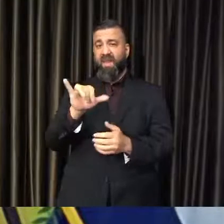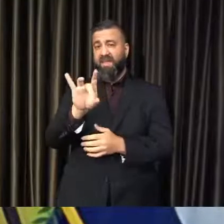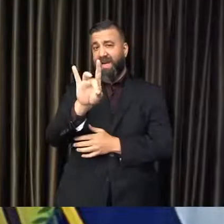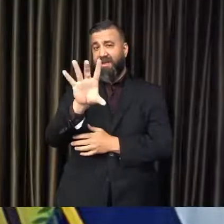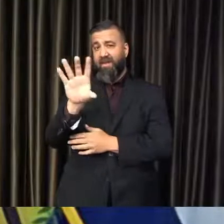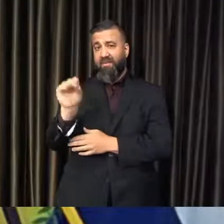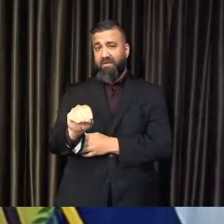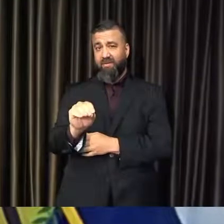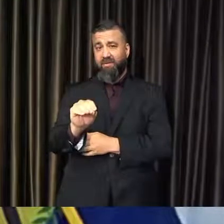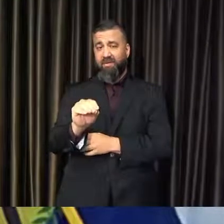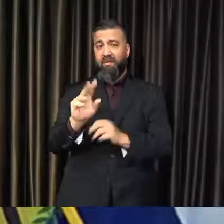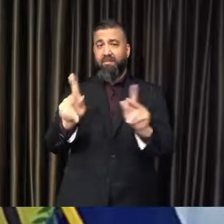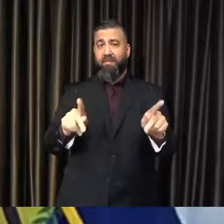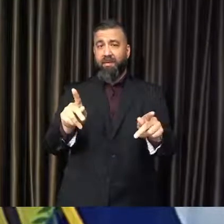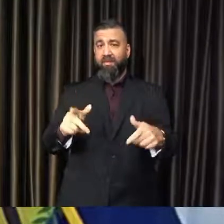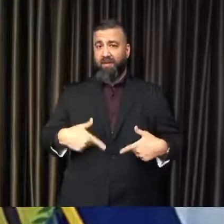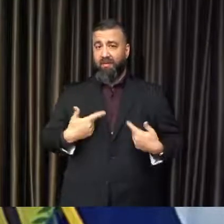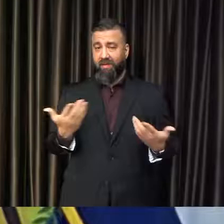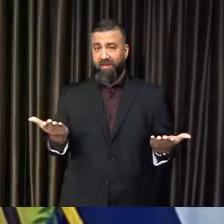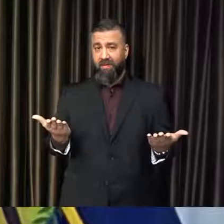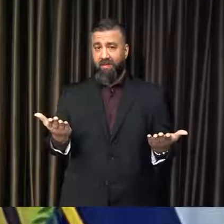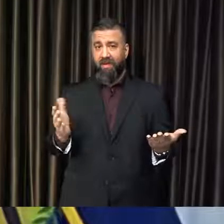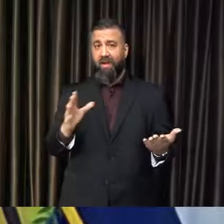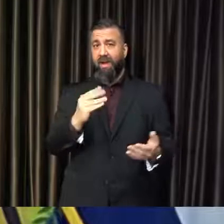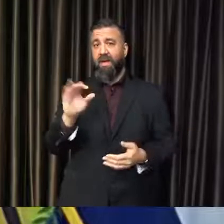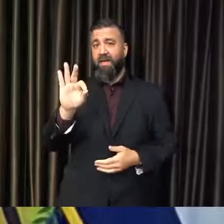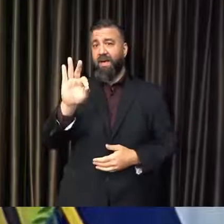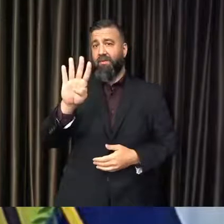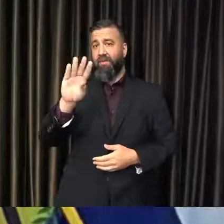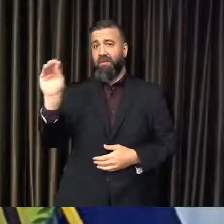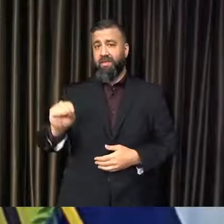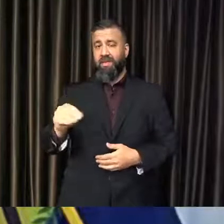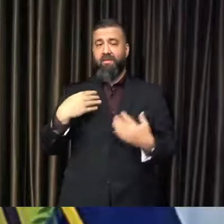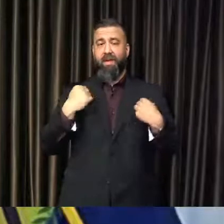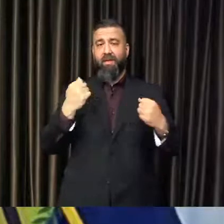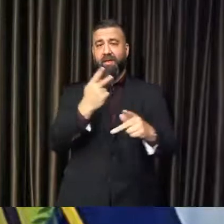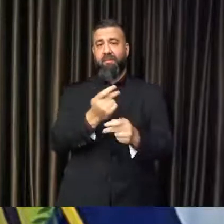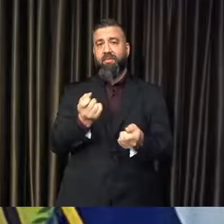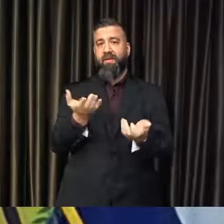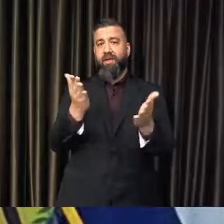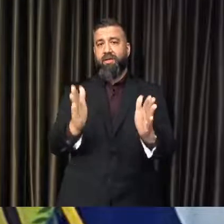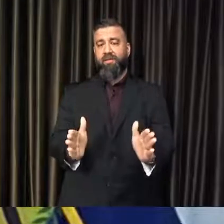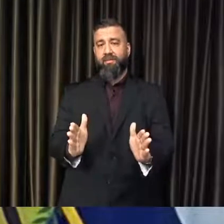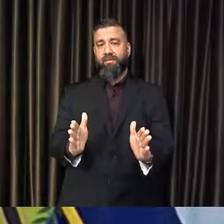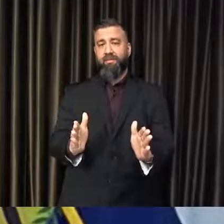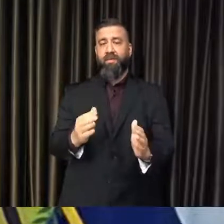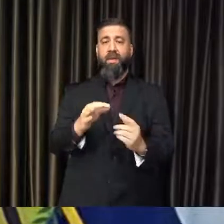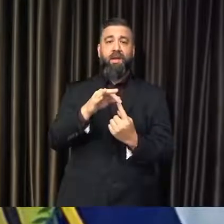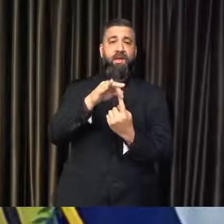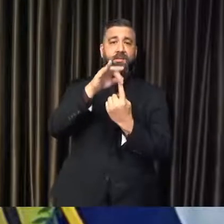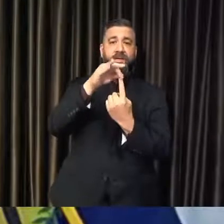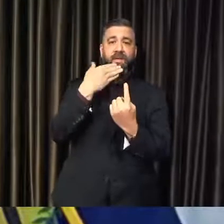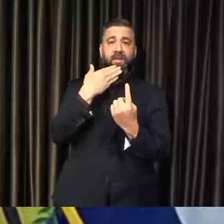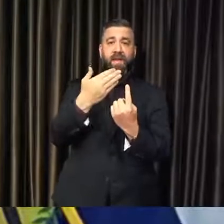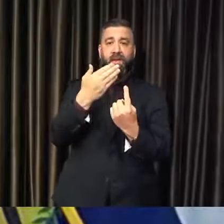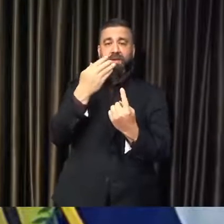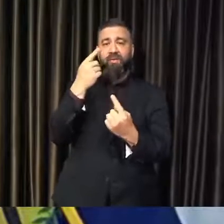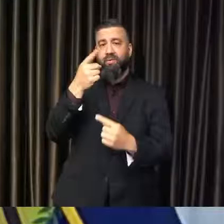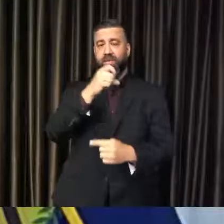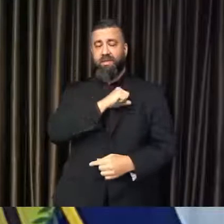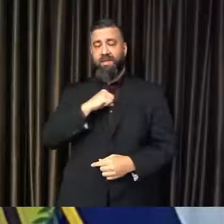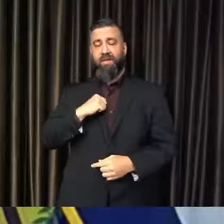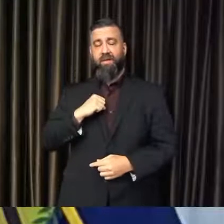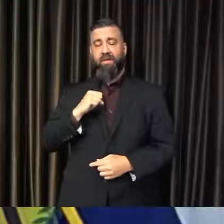of Missouri's population and 94% of healthcare providers. A special thank you to State Senator Holly Reeder